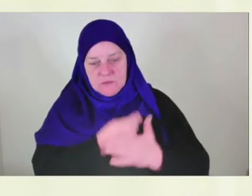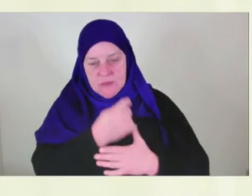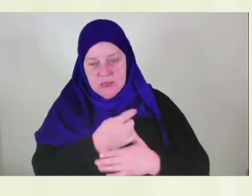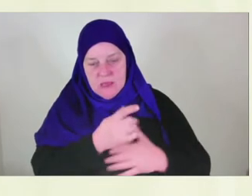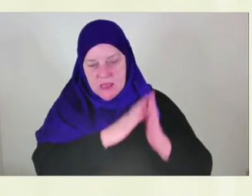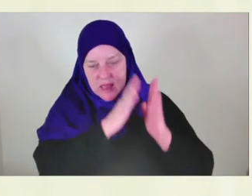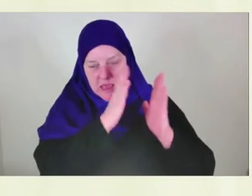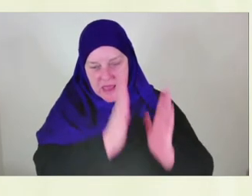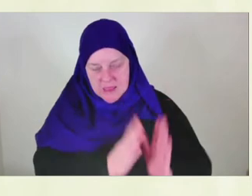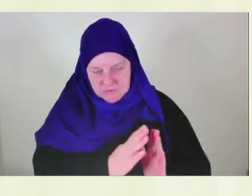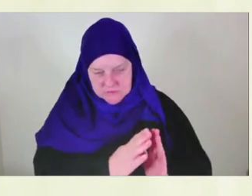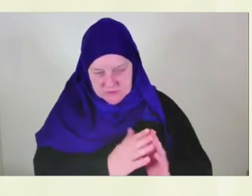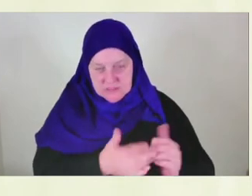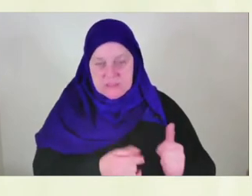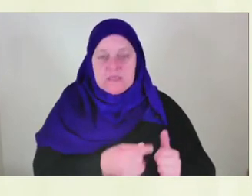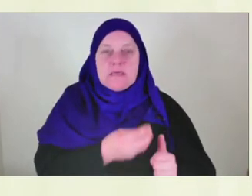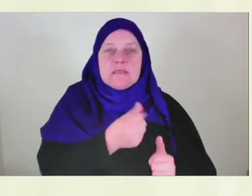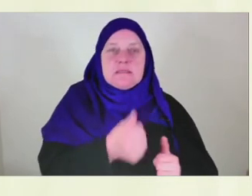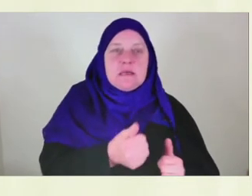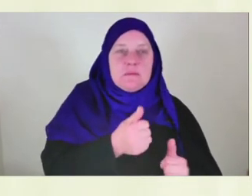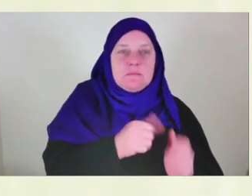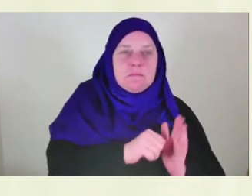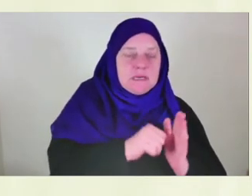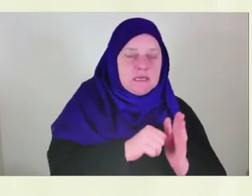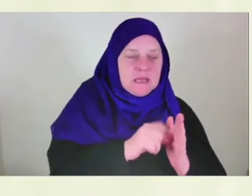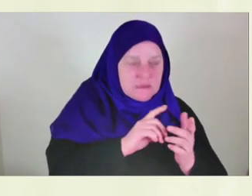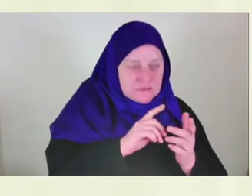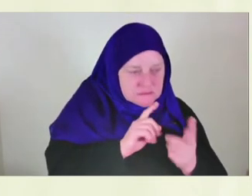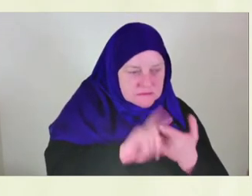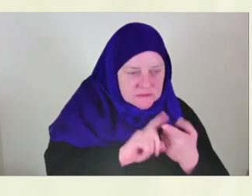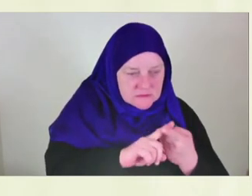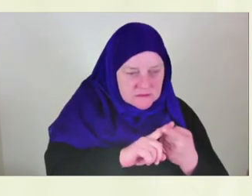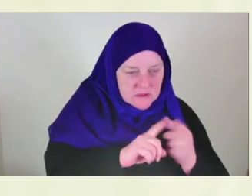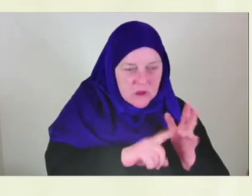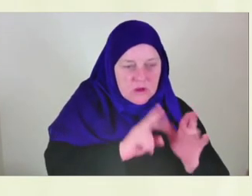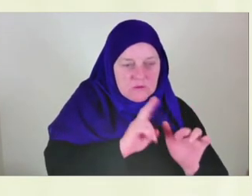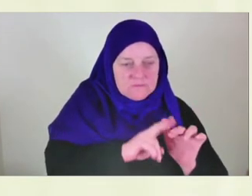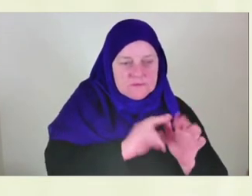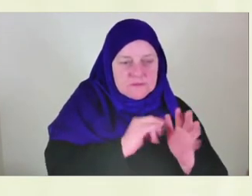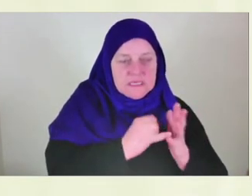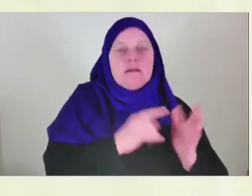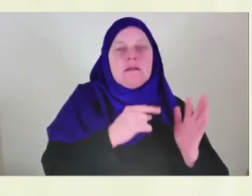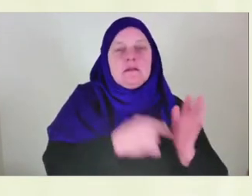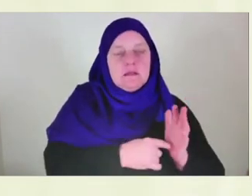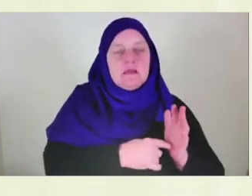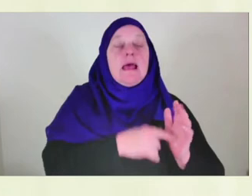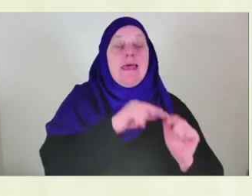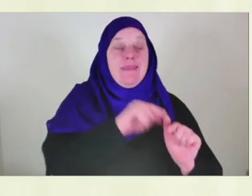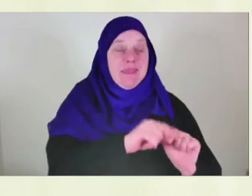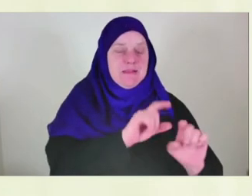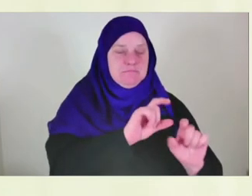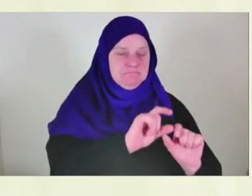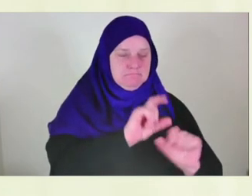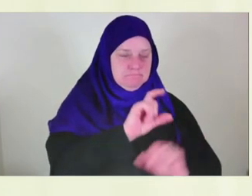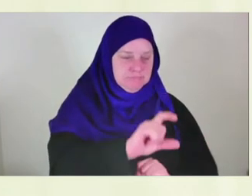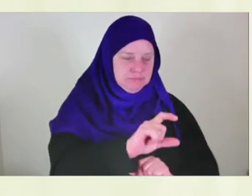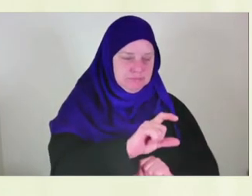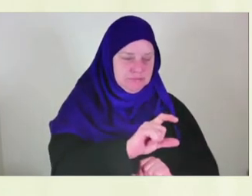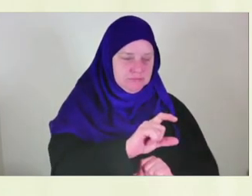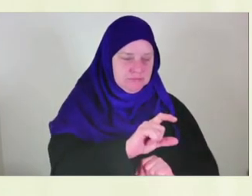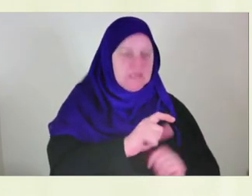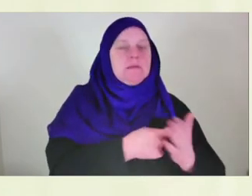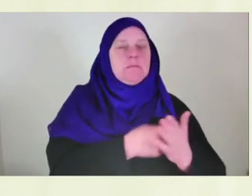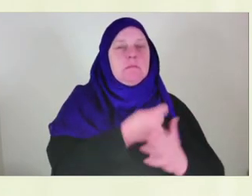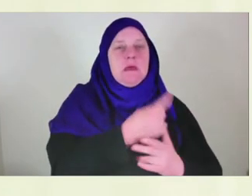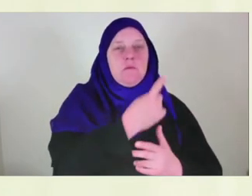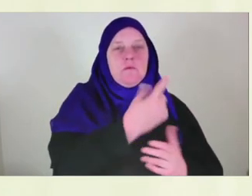exclusive to Sayyid Sistani, what Samah Sheikh saying. Secondly, yes. This is exclusive to the home that you live in. Yes. This